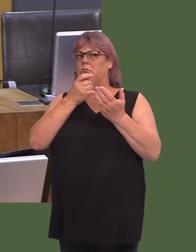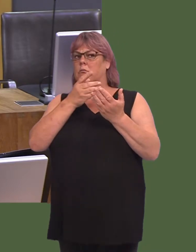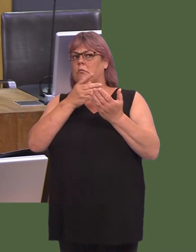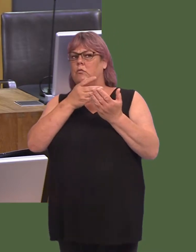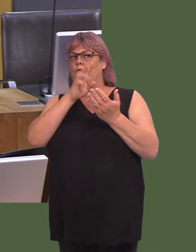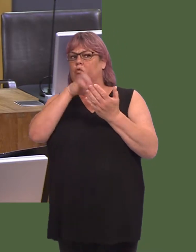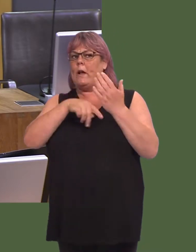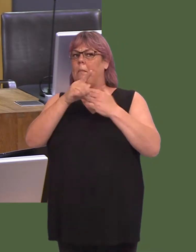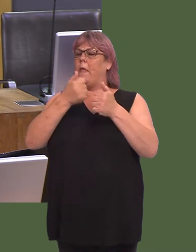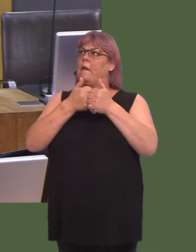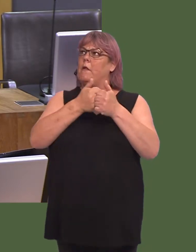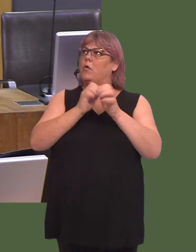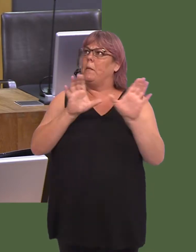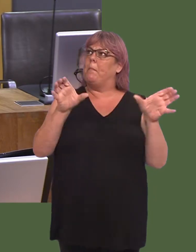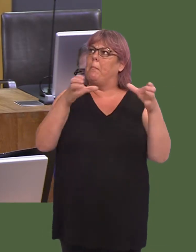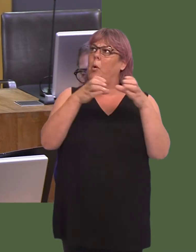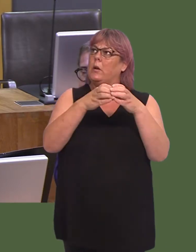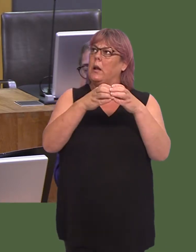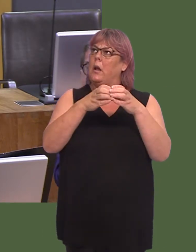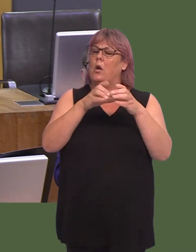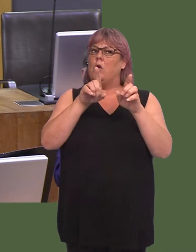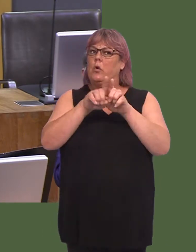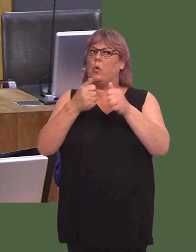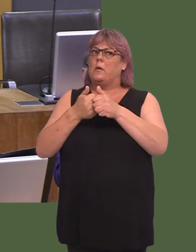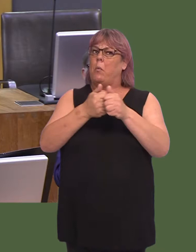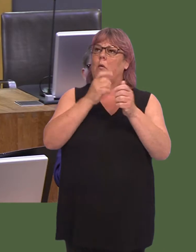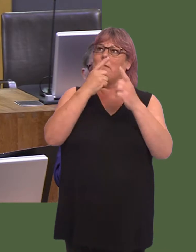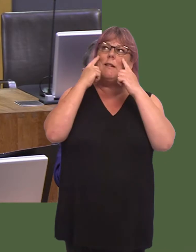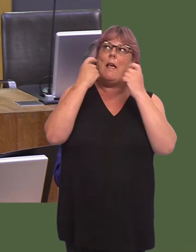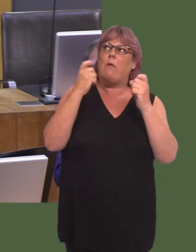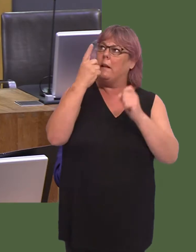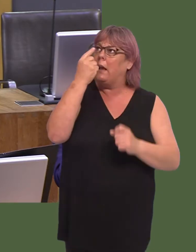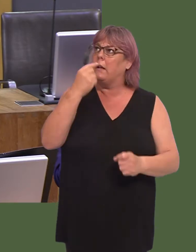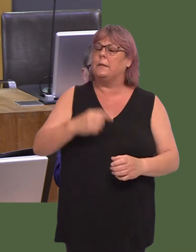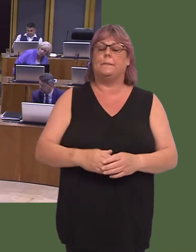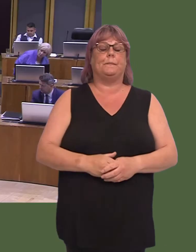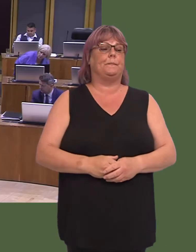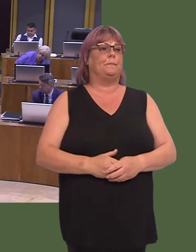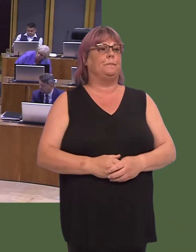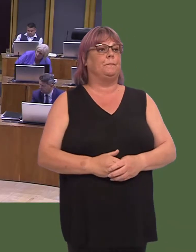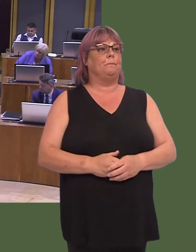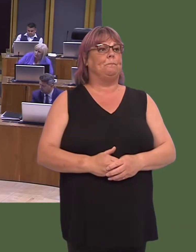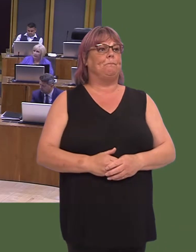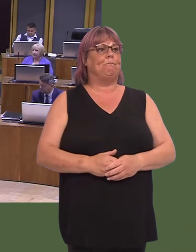that's supporting the minister, who's at the moment trying to get together some policies to support carers? Well,